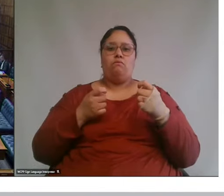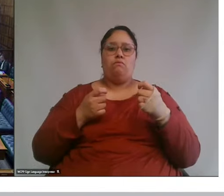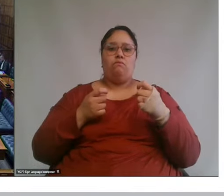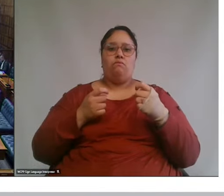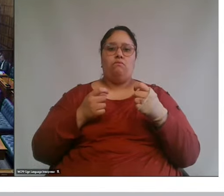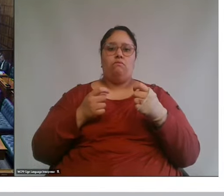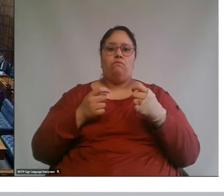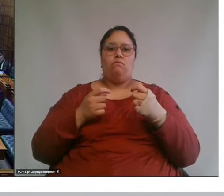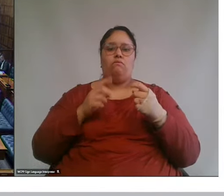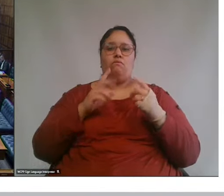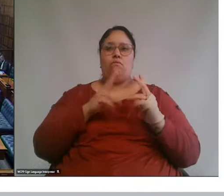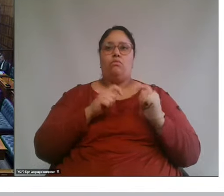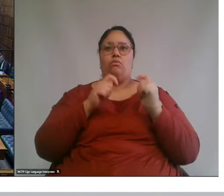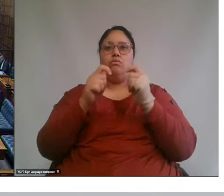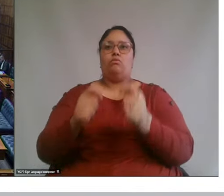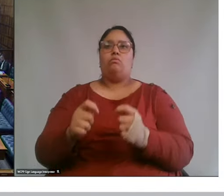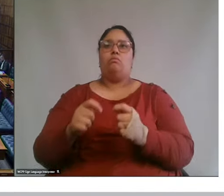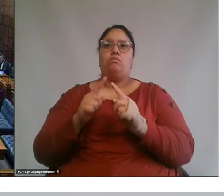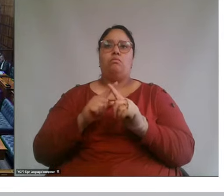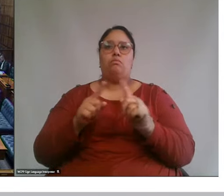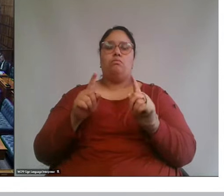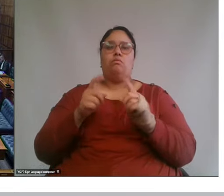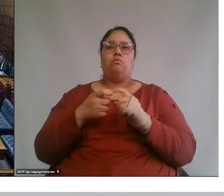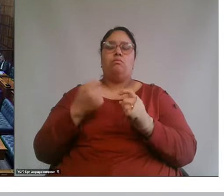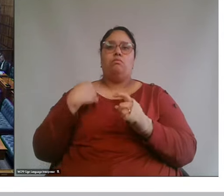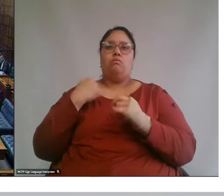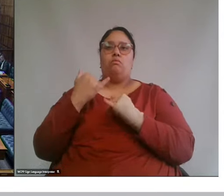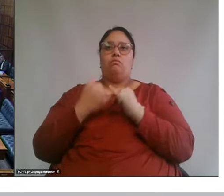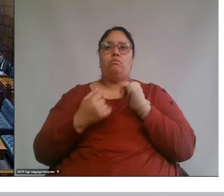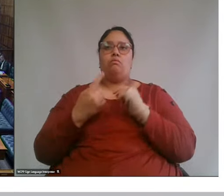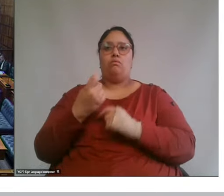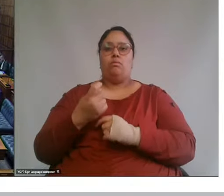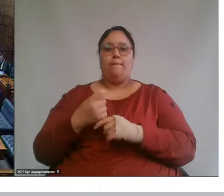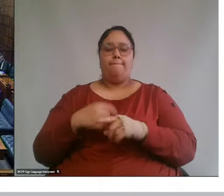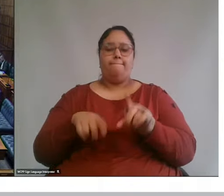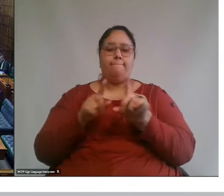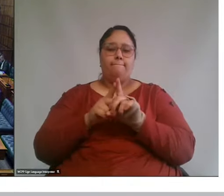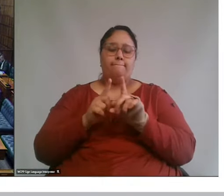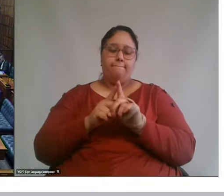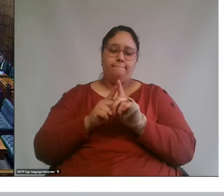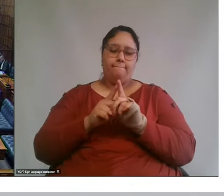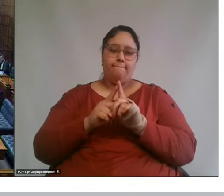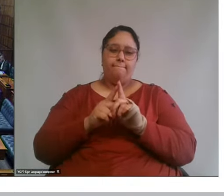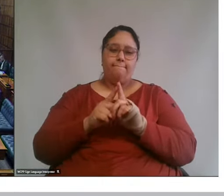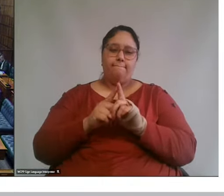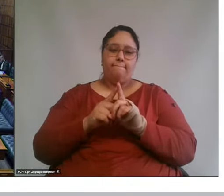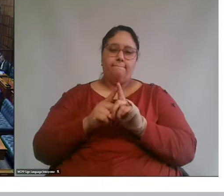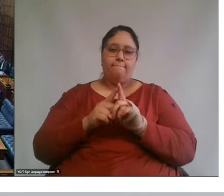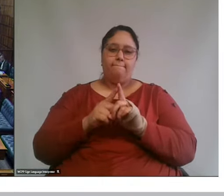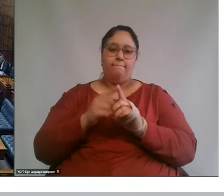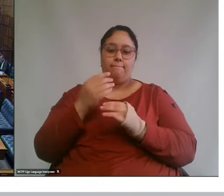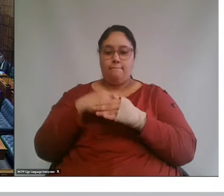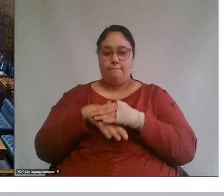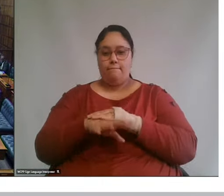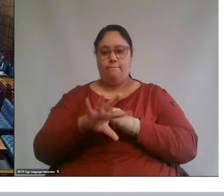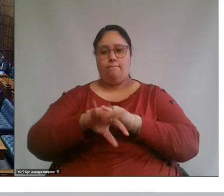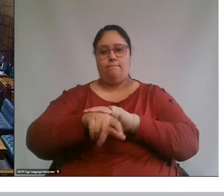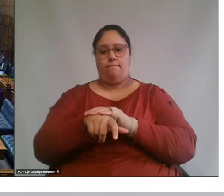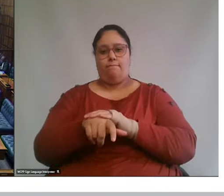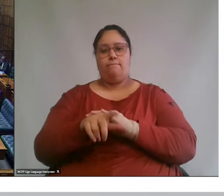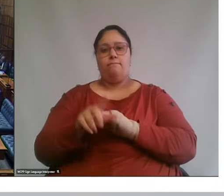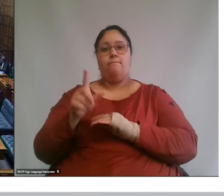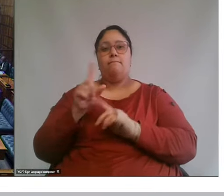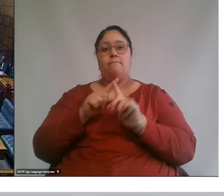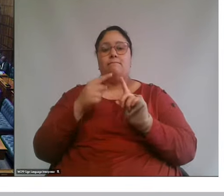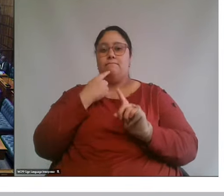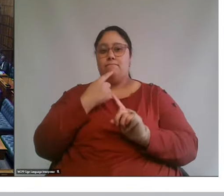from the trip and my last one is on the international ations coming into the province and I must say just